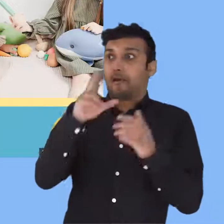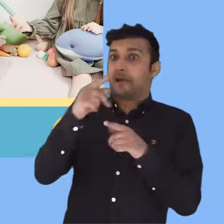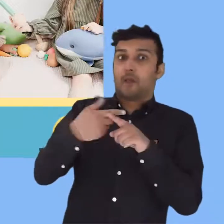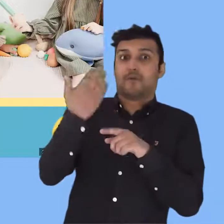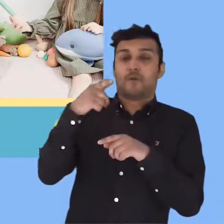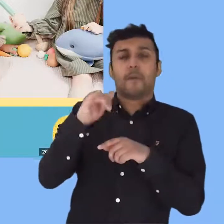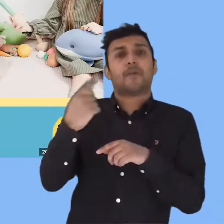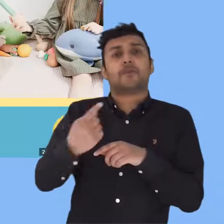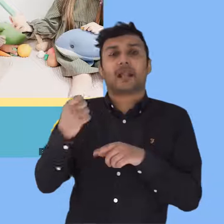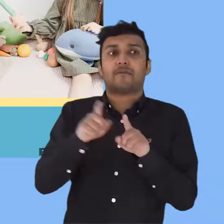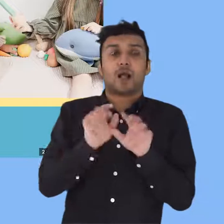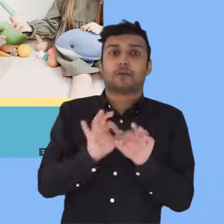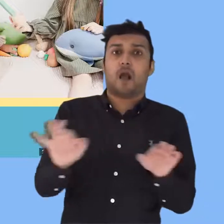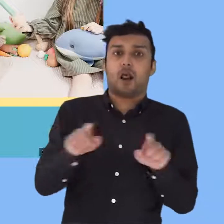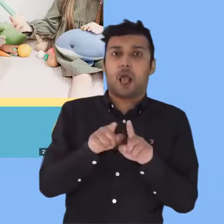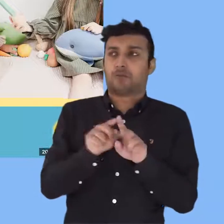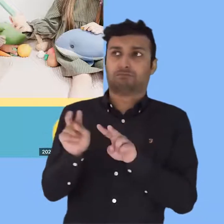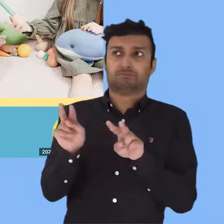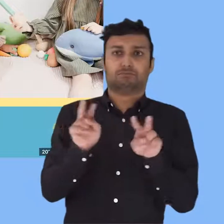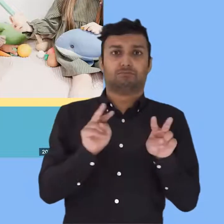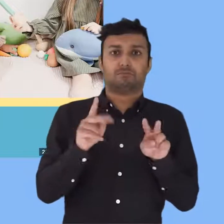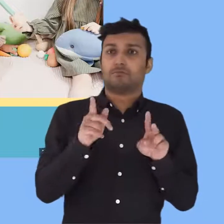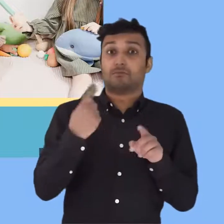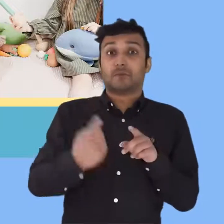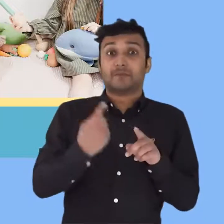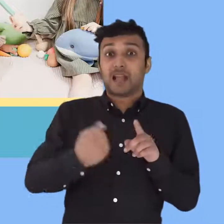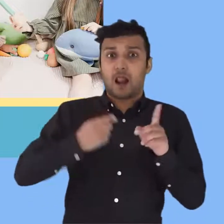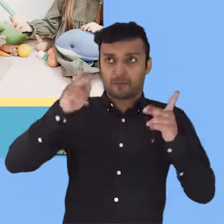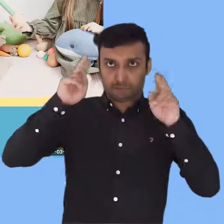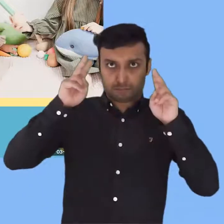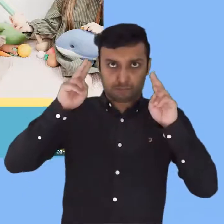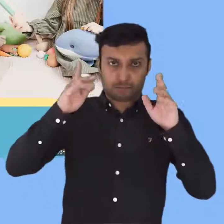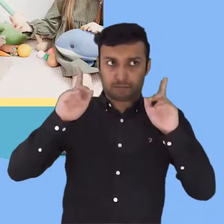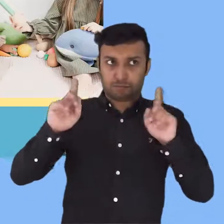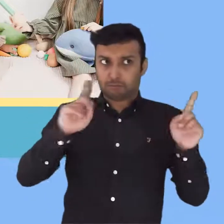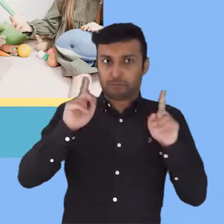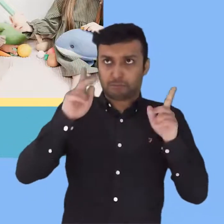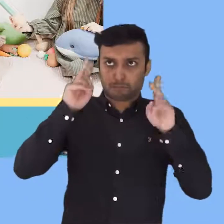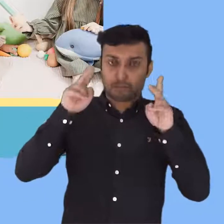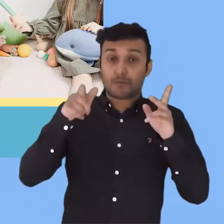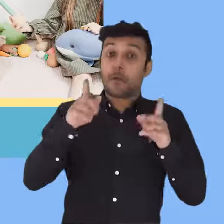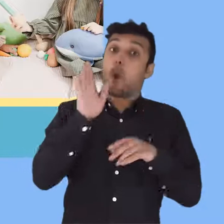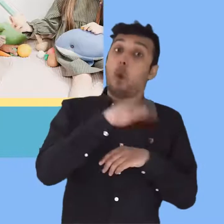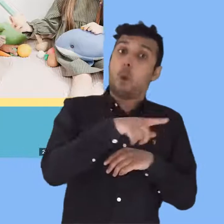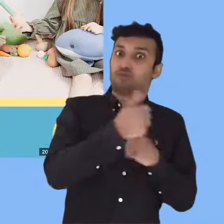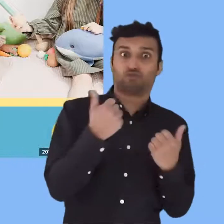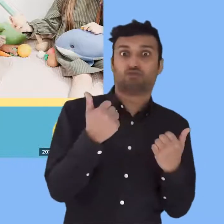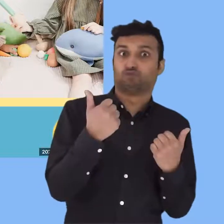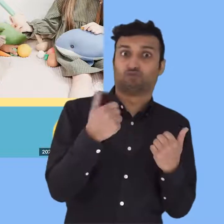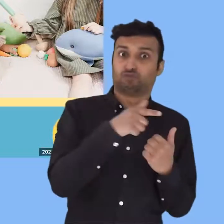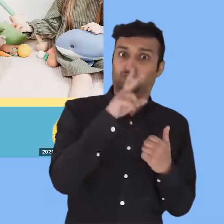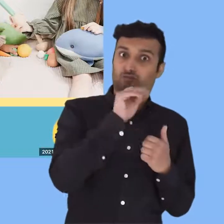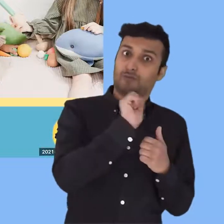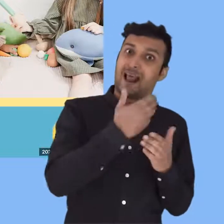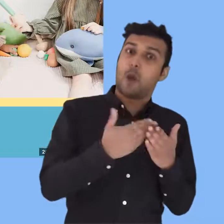where they might just be kind of processing what's happening around them, but they're speaking fine at home in their home language. So these children, please don't